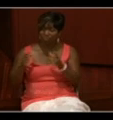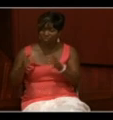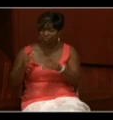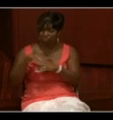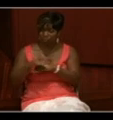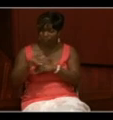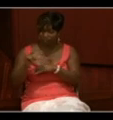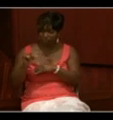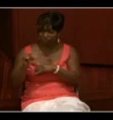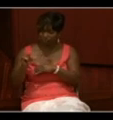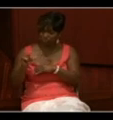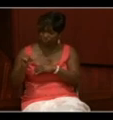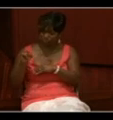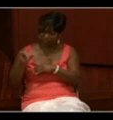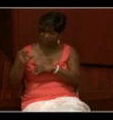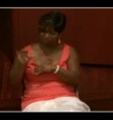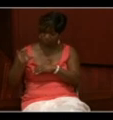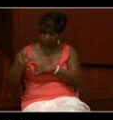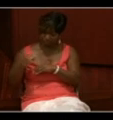The next slide, please.